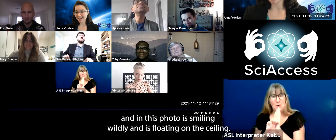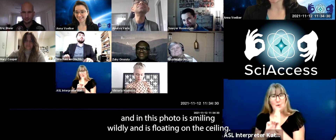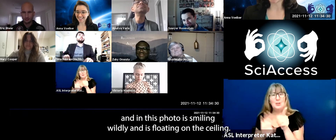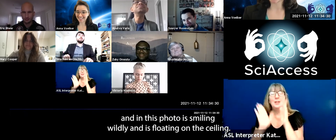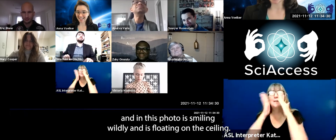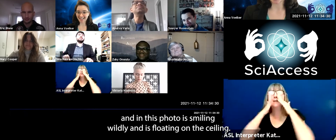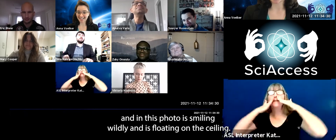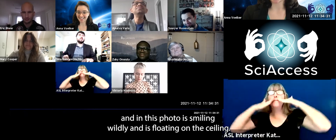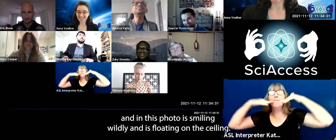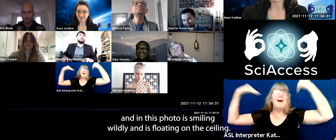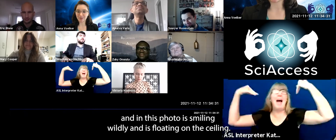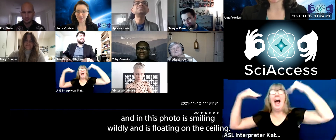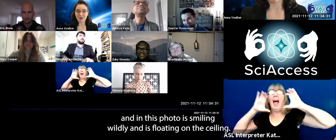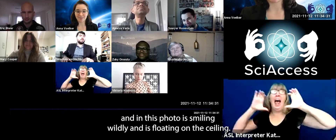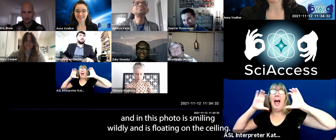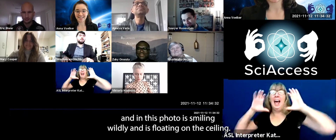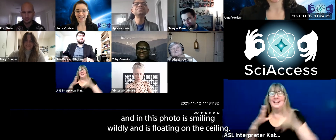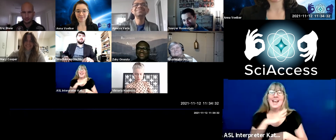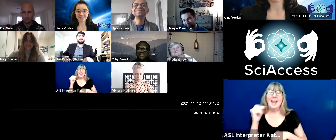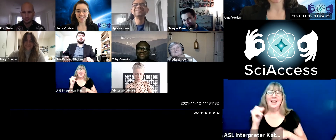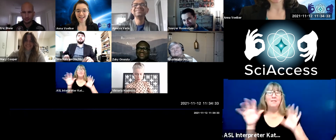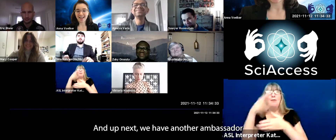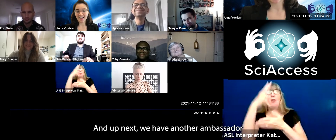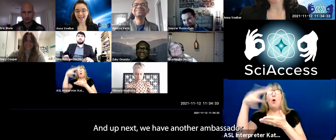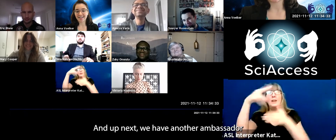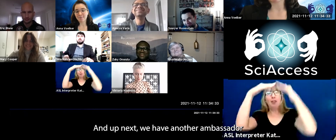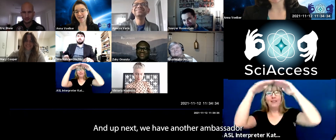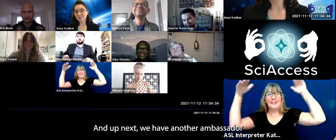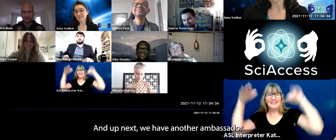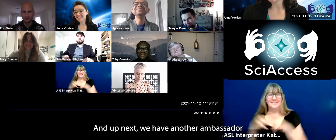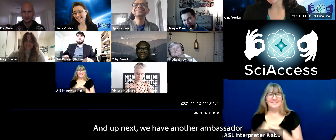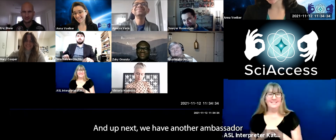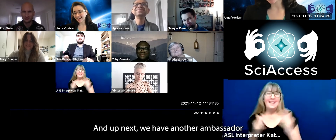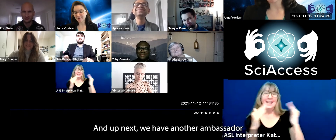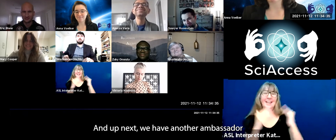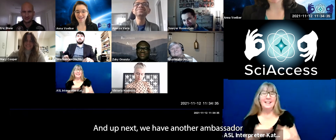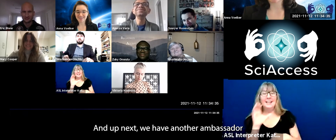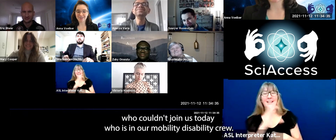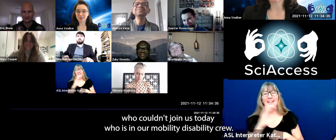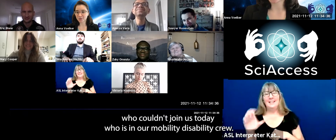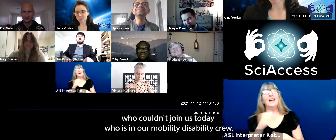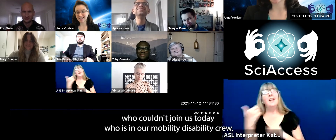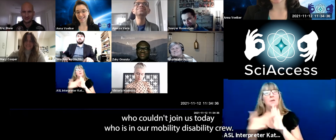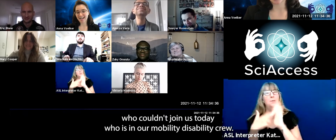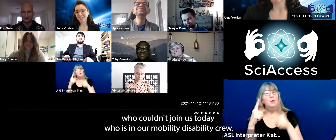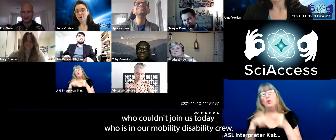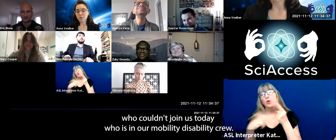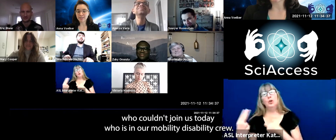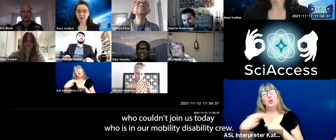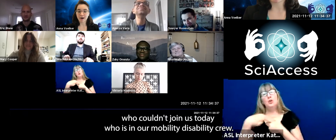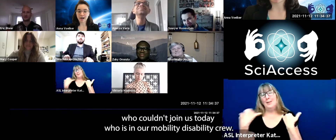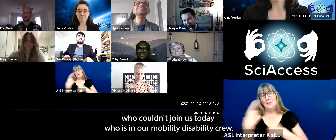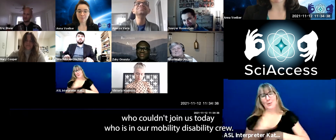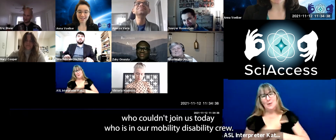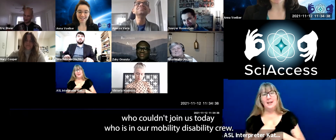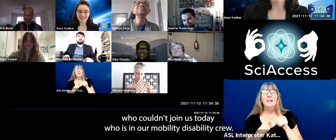smiling wildly and is floating on the ceiling. And up next, we have Cece, another ambassador who couldn't join us today, who is